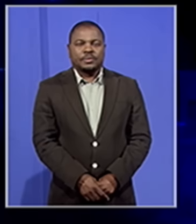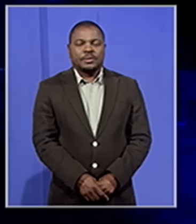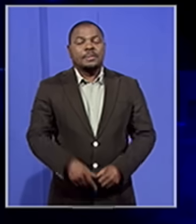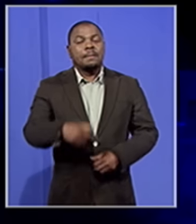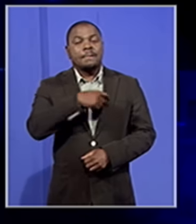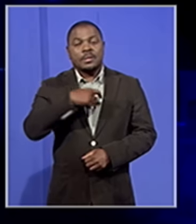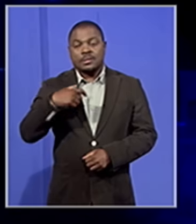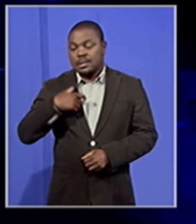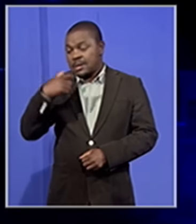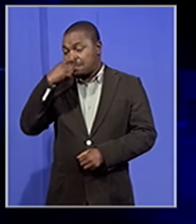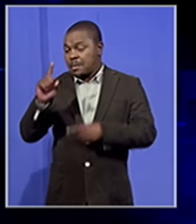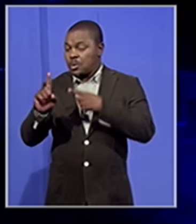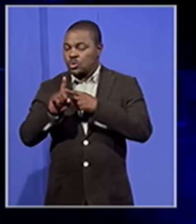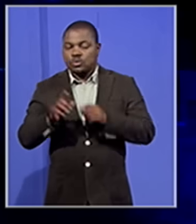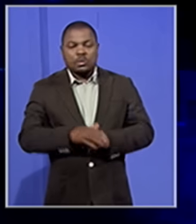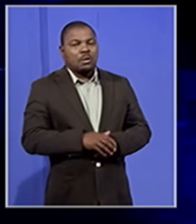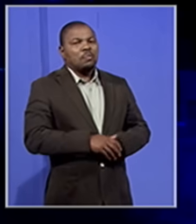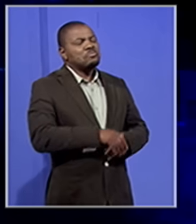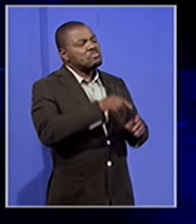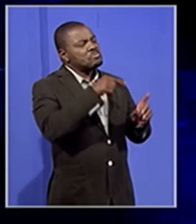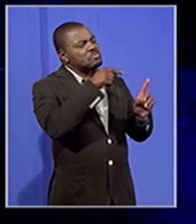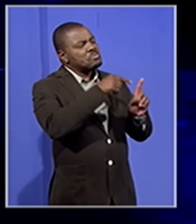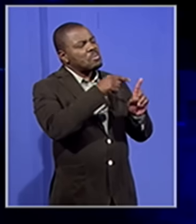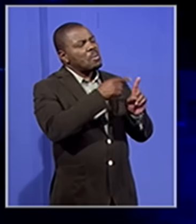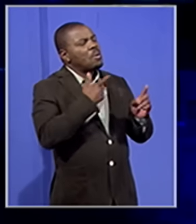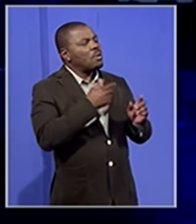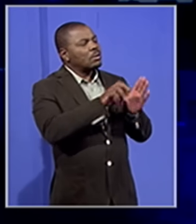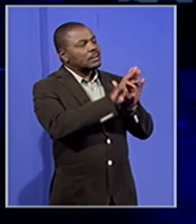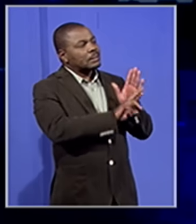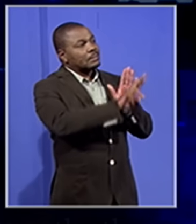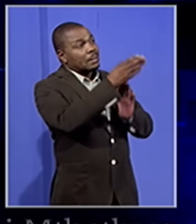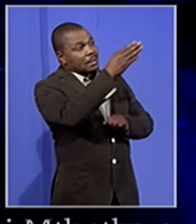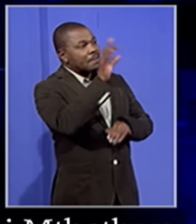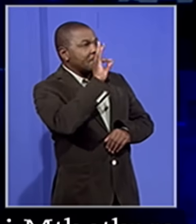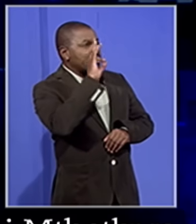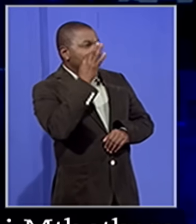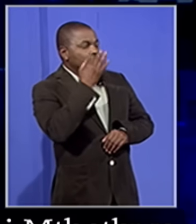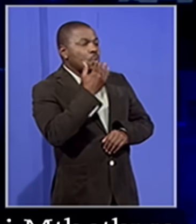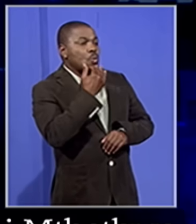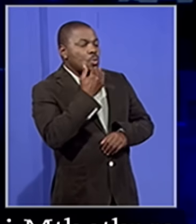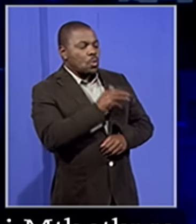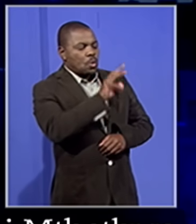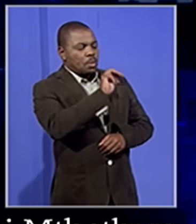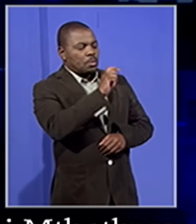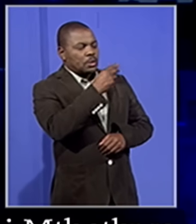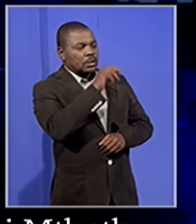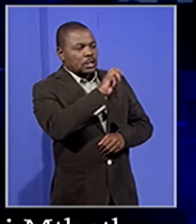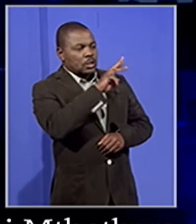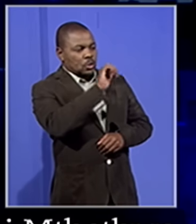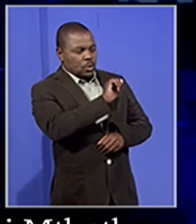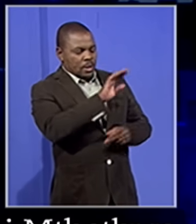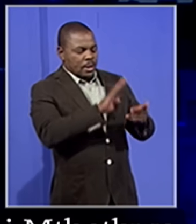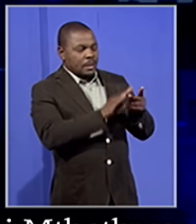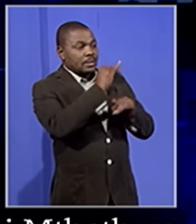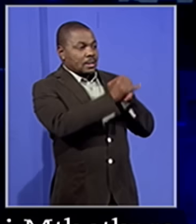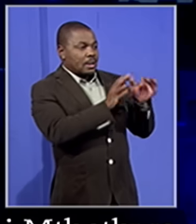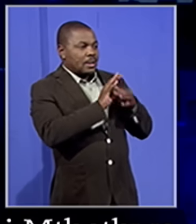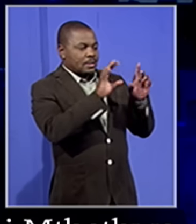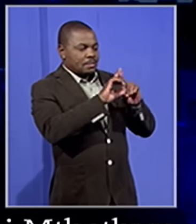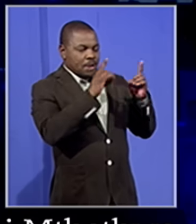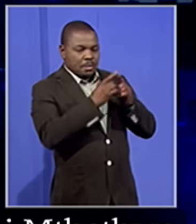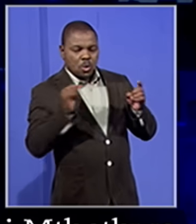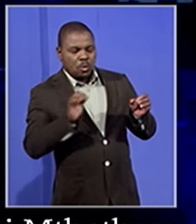Mopresidente Cyril Ramaphosa o rometse mantswe a matshidiso le lapeng la lengosa la Afrika Borwa naheng ya France nathi Mthethwa le lefapheng la dikamano tsa matjhaba.